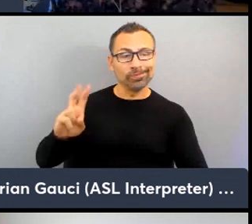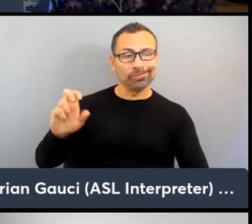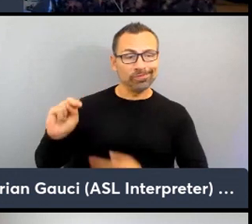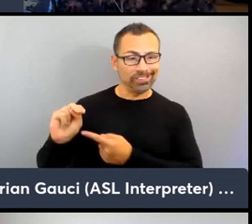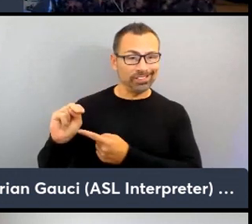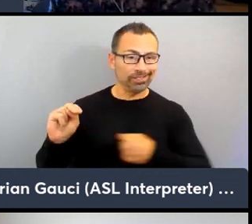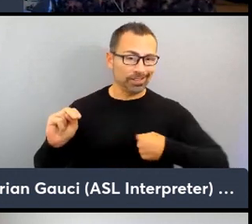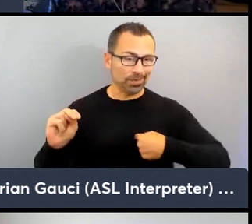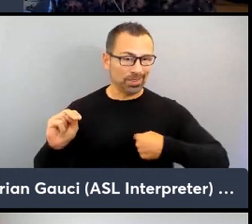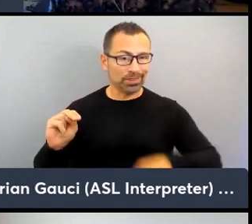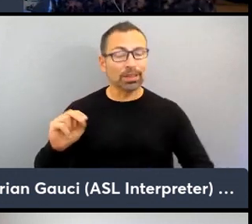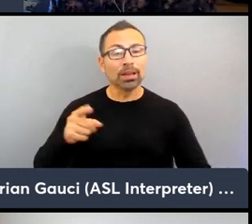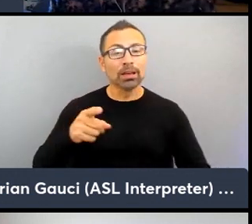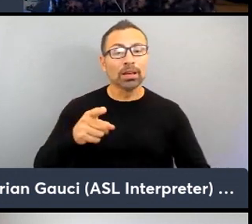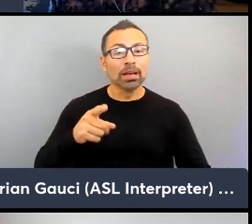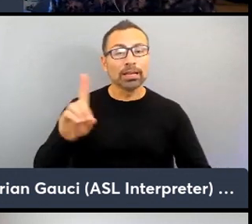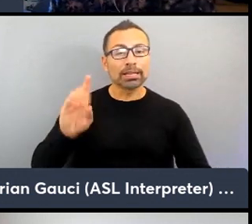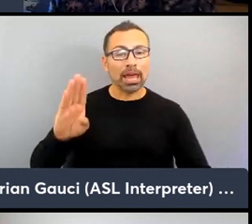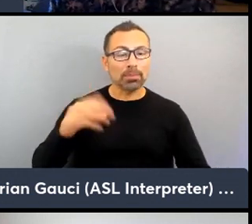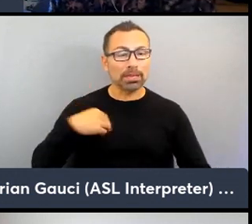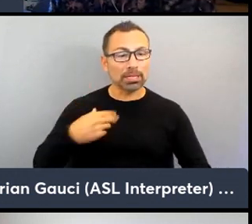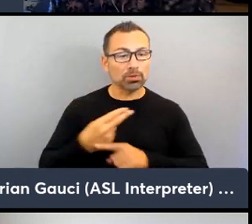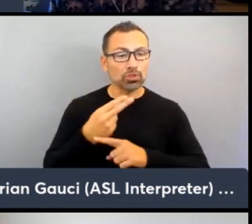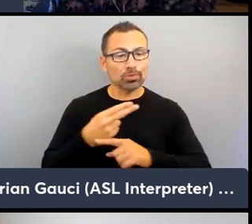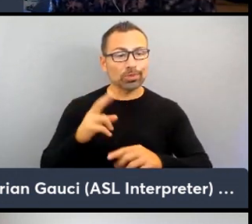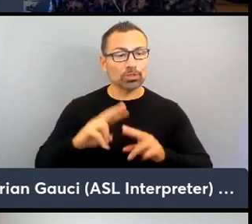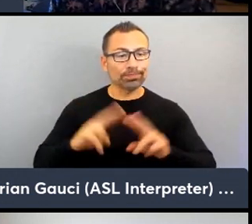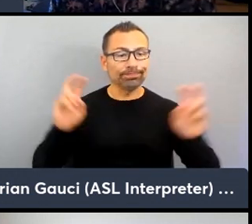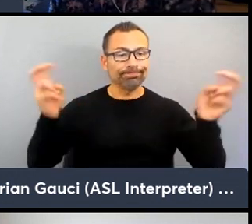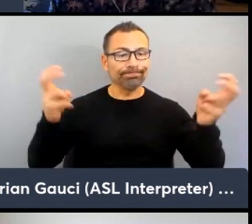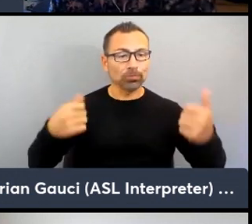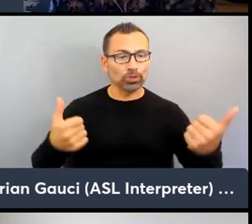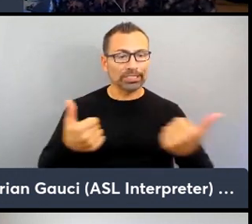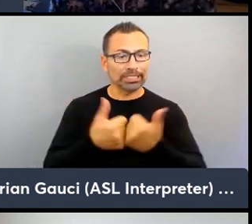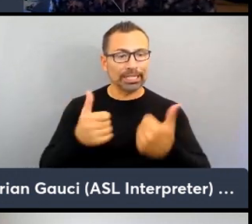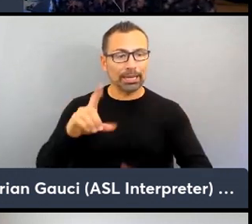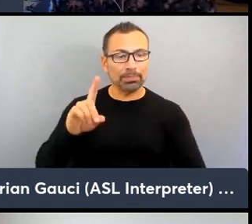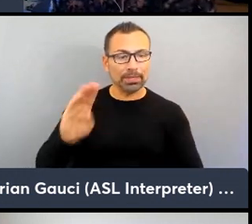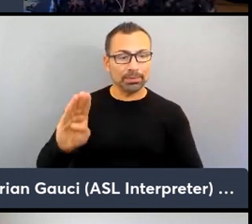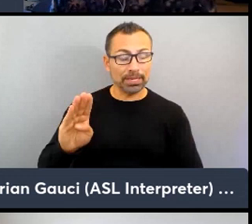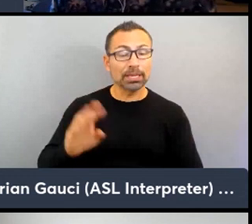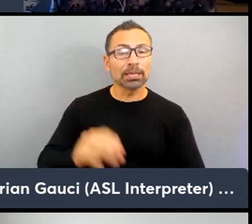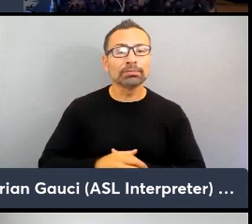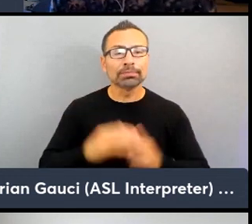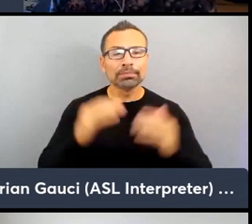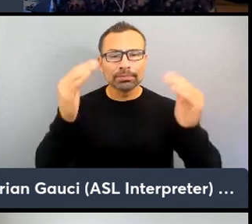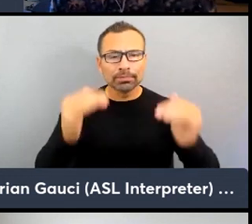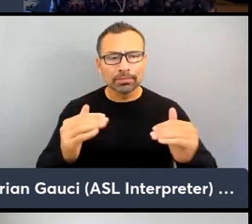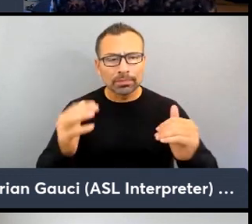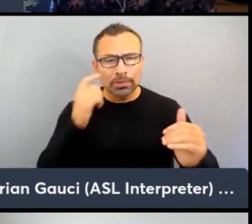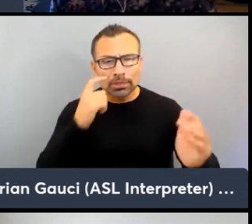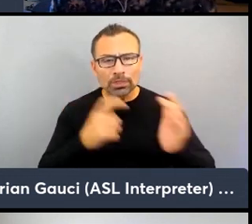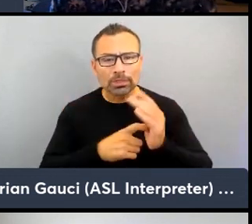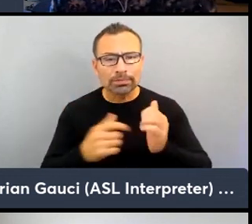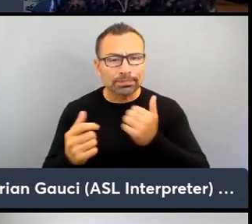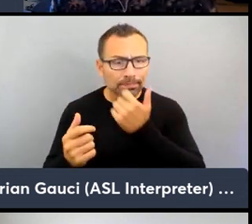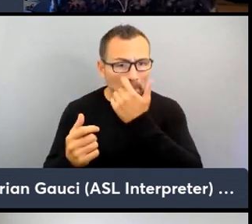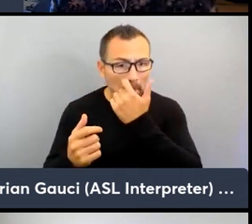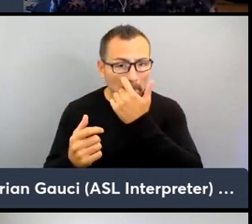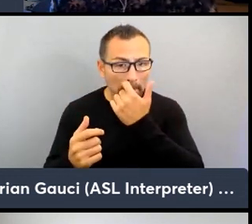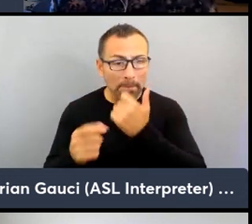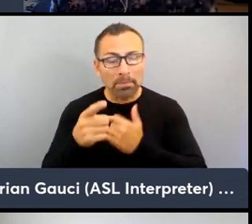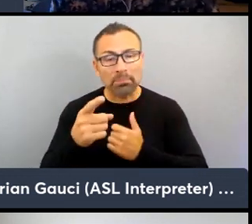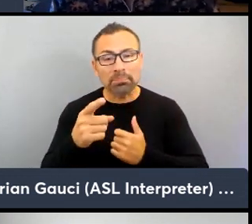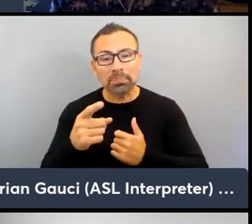and the database I was in was GameDB, and you can see that I was finding So this param is the list of all